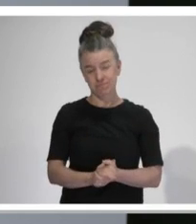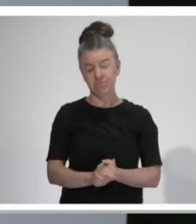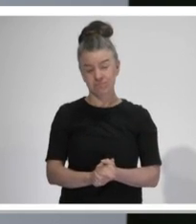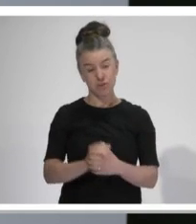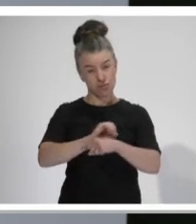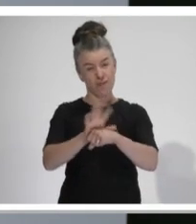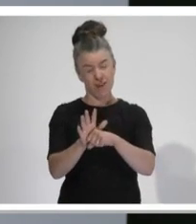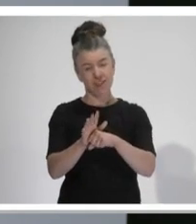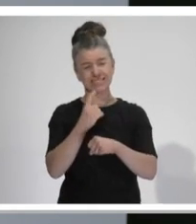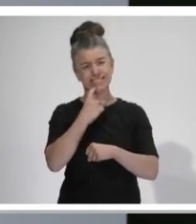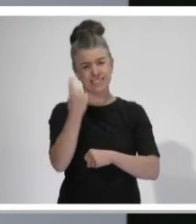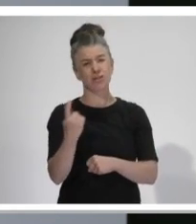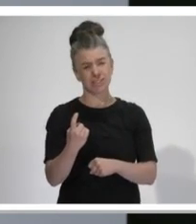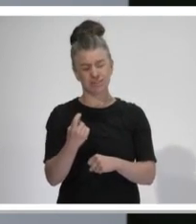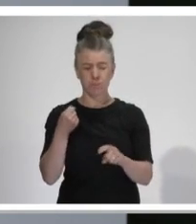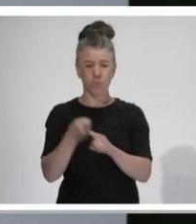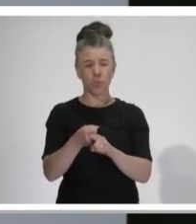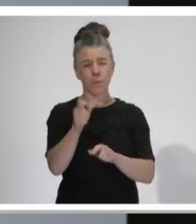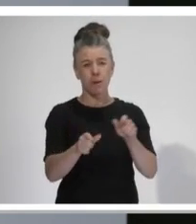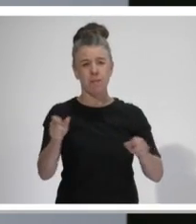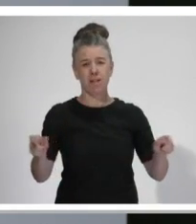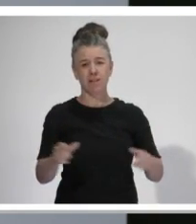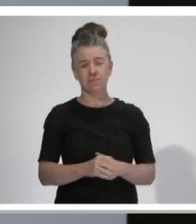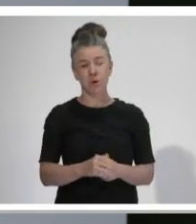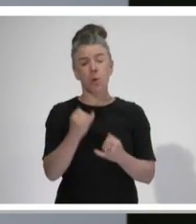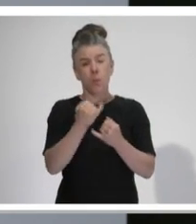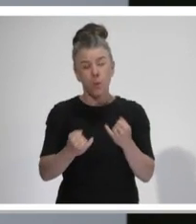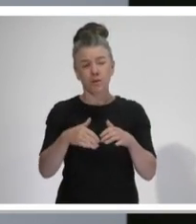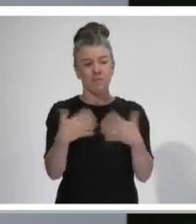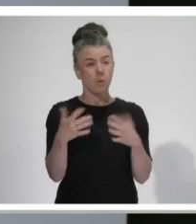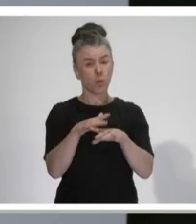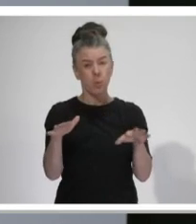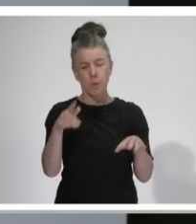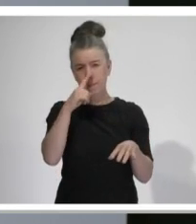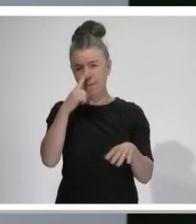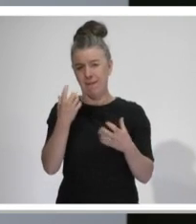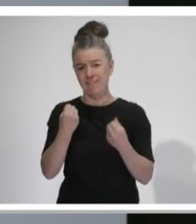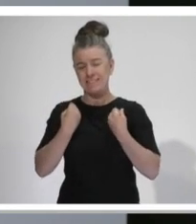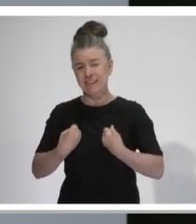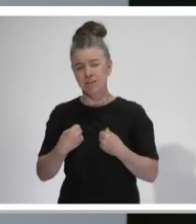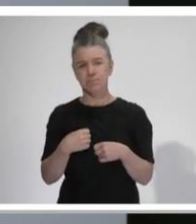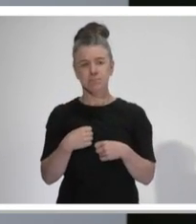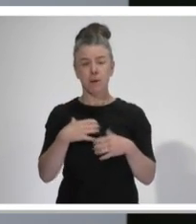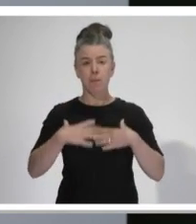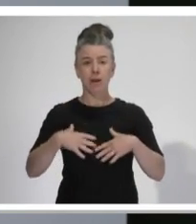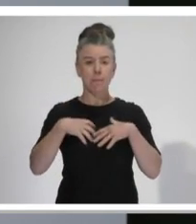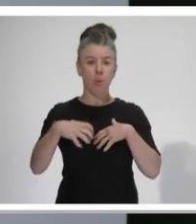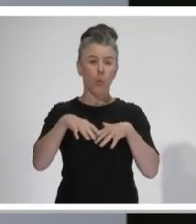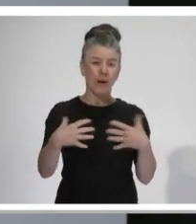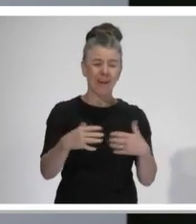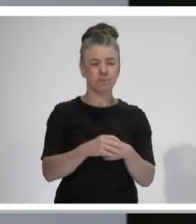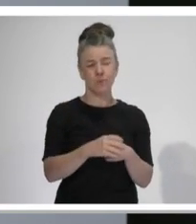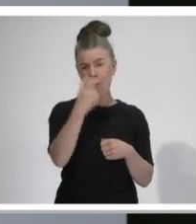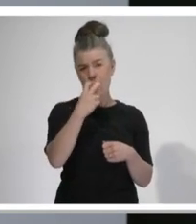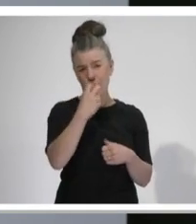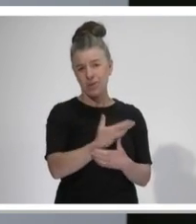that COVID-19 poses, particularly for elderly and vulnerable people. We all need to continue to play our